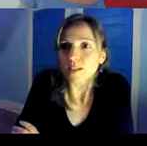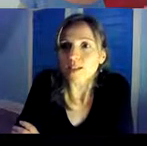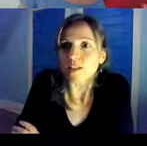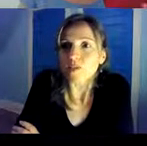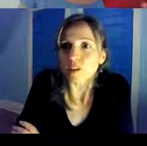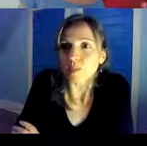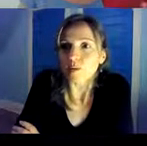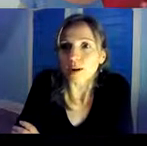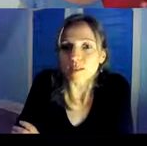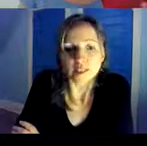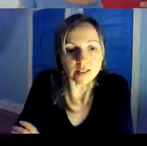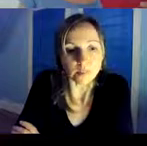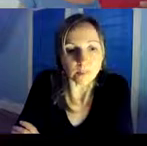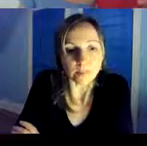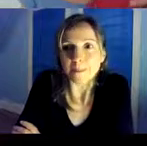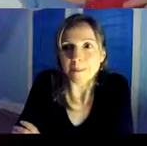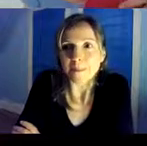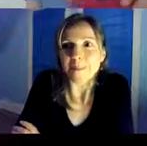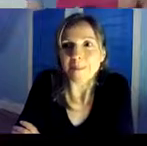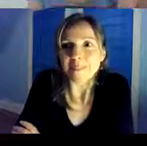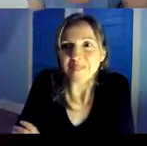invasive species list for a number of provinces.